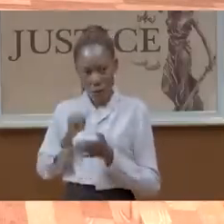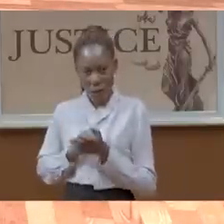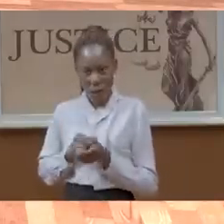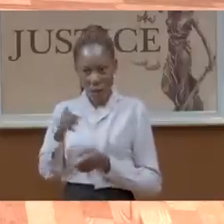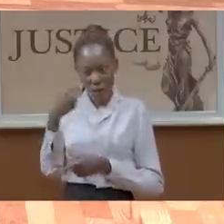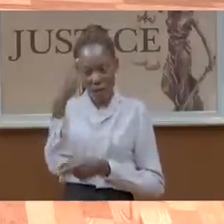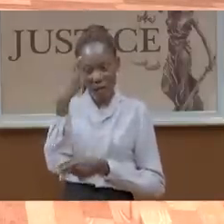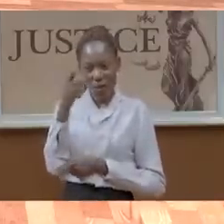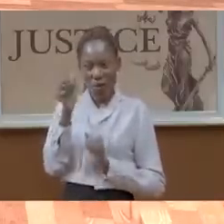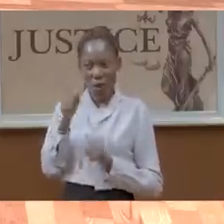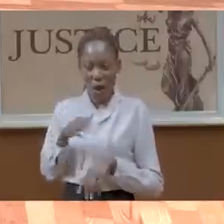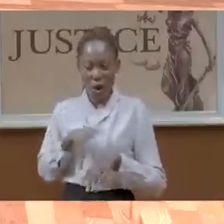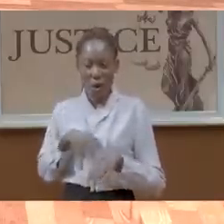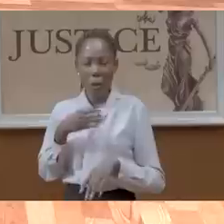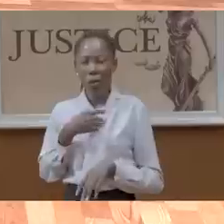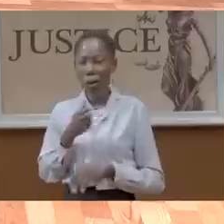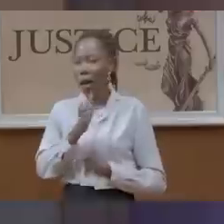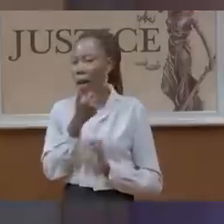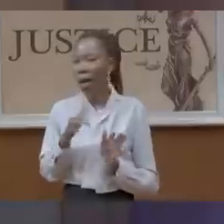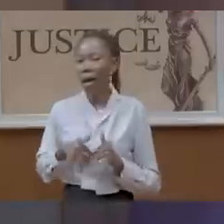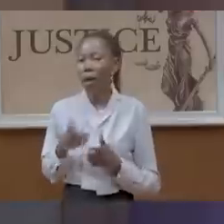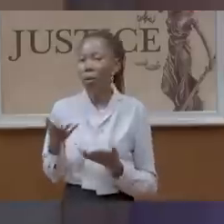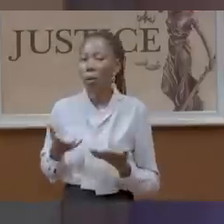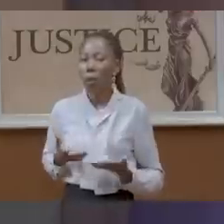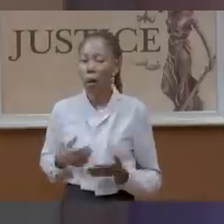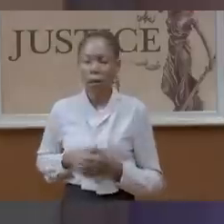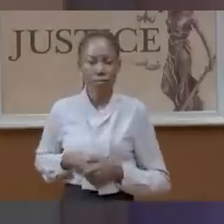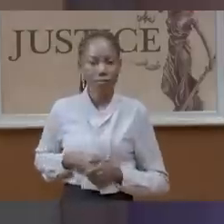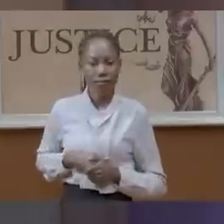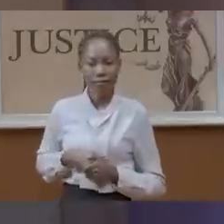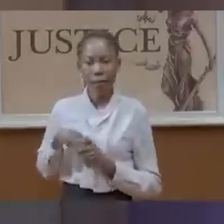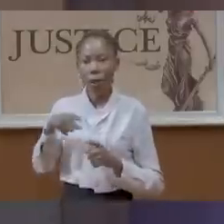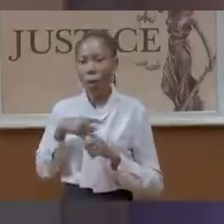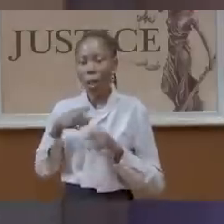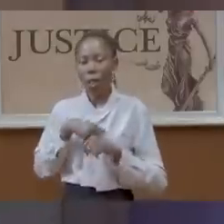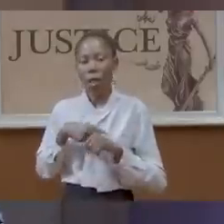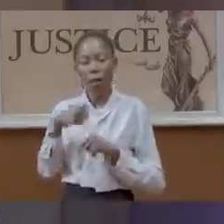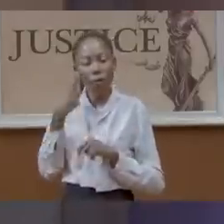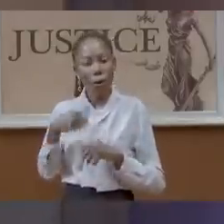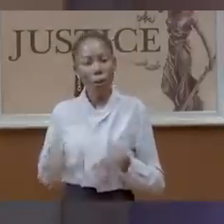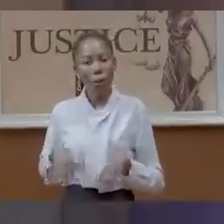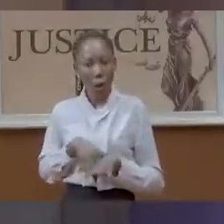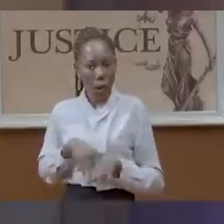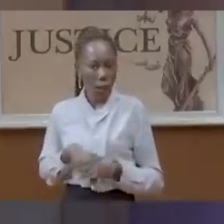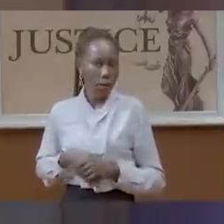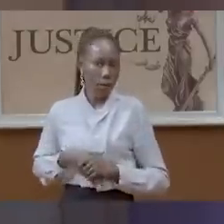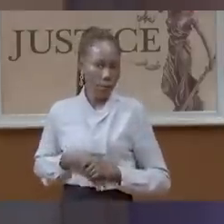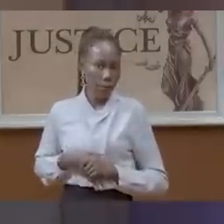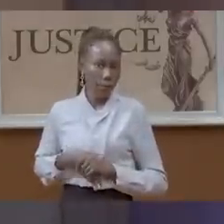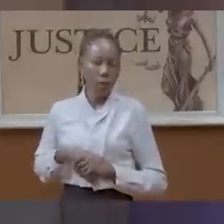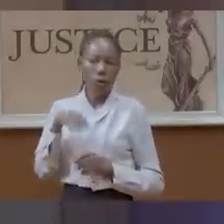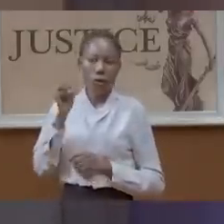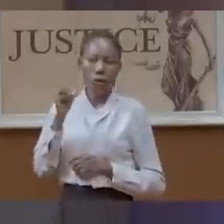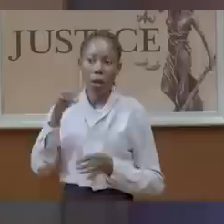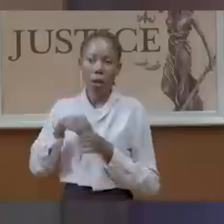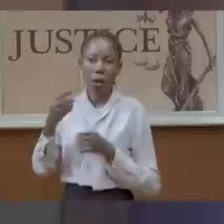not calling me Esther, and anyhow. And when it comes to the issue of the planning of the wedding, at that point in his office,